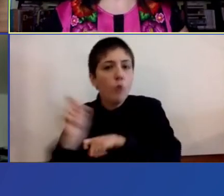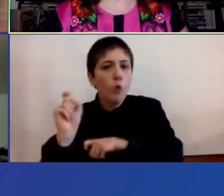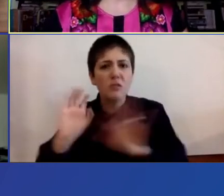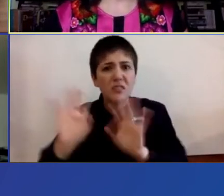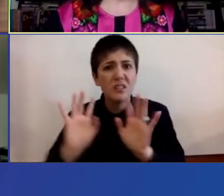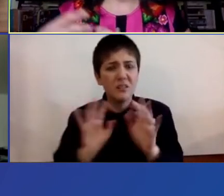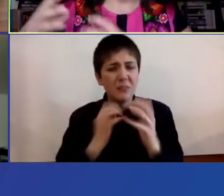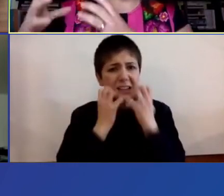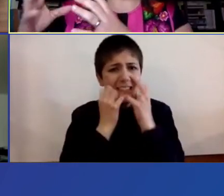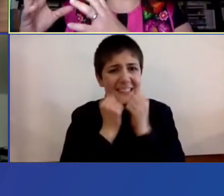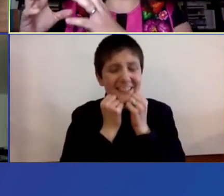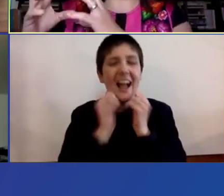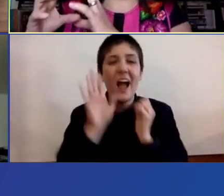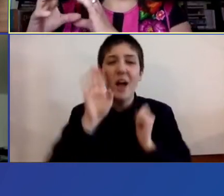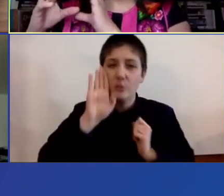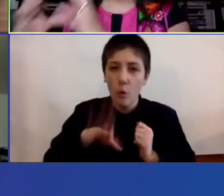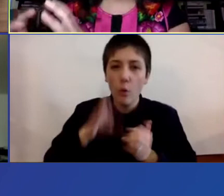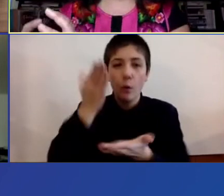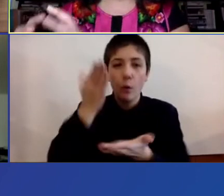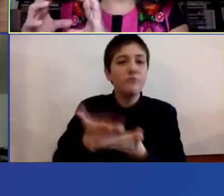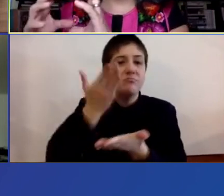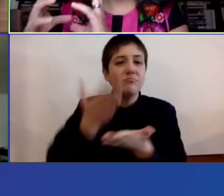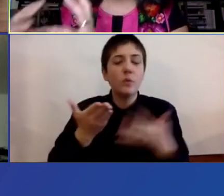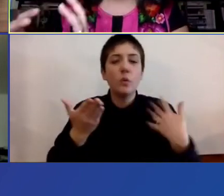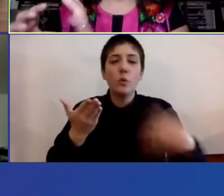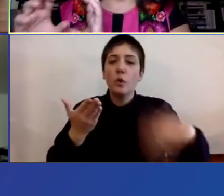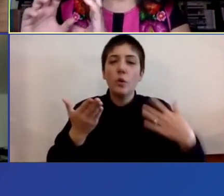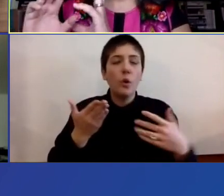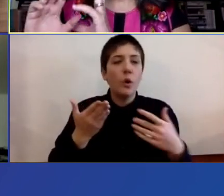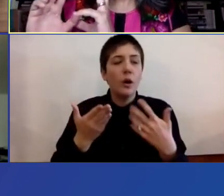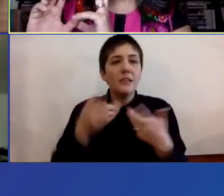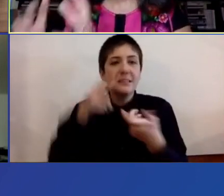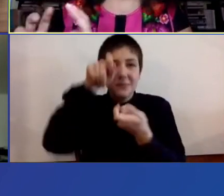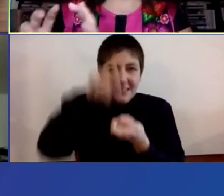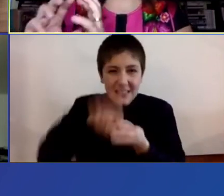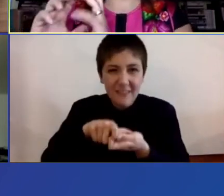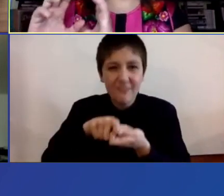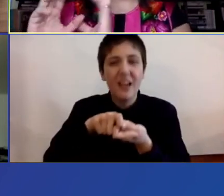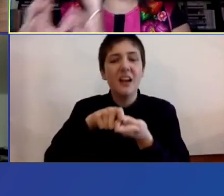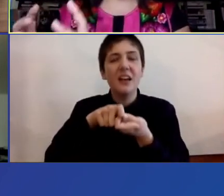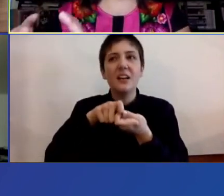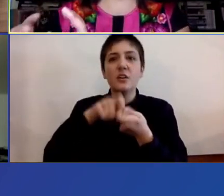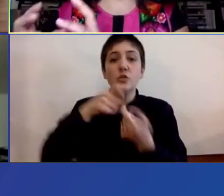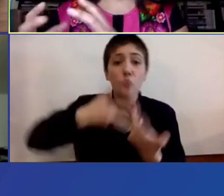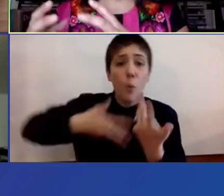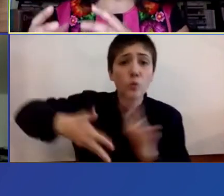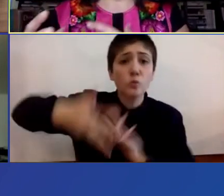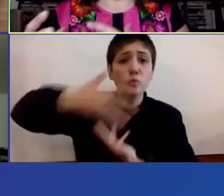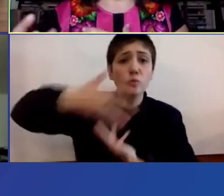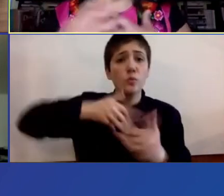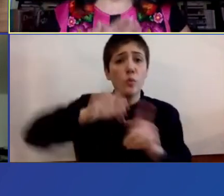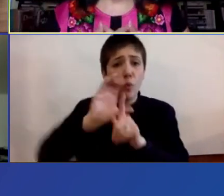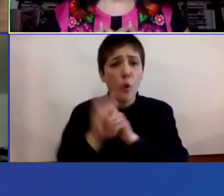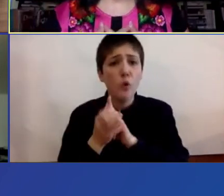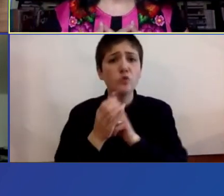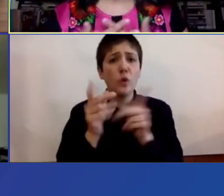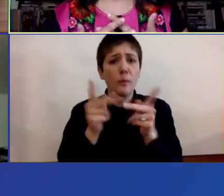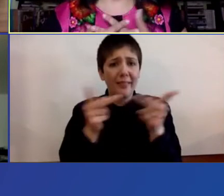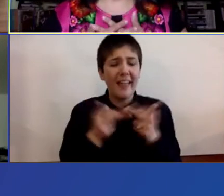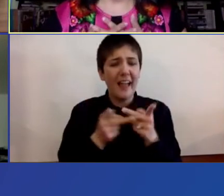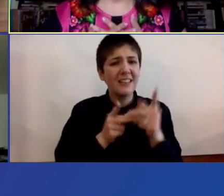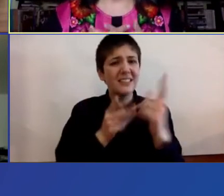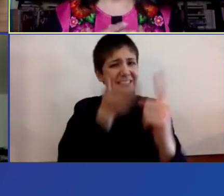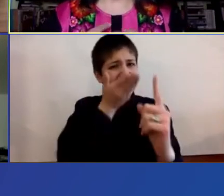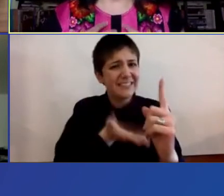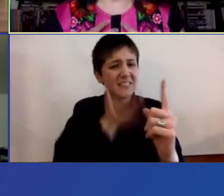am in something that was in a specific social and cultural place. Now I have to use